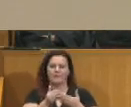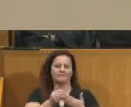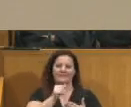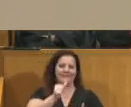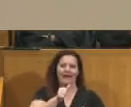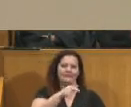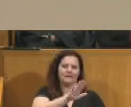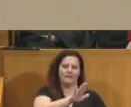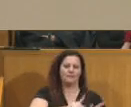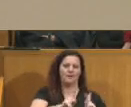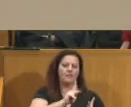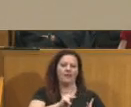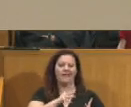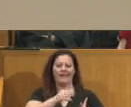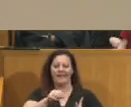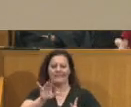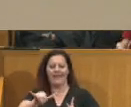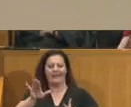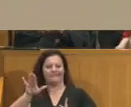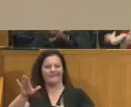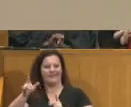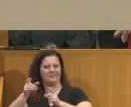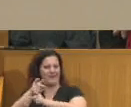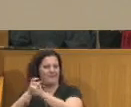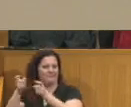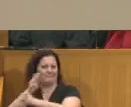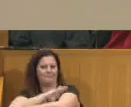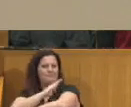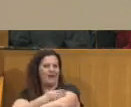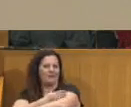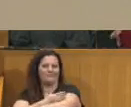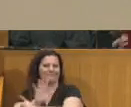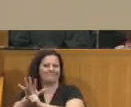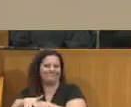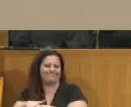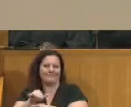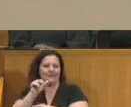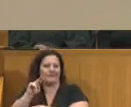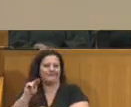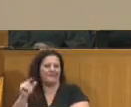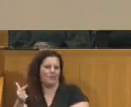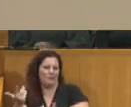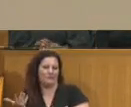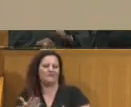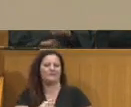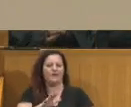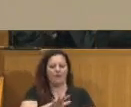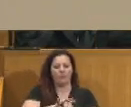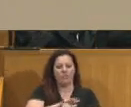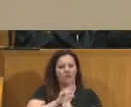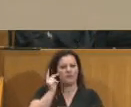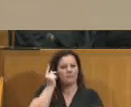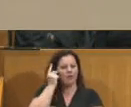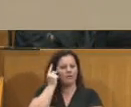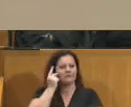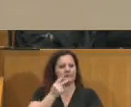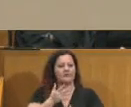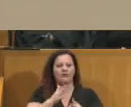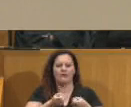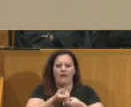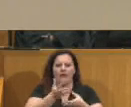In 1967, Black Power, The Politics of Liberation in America by